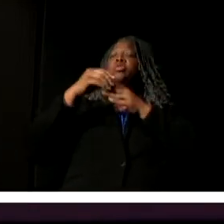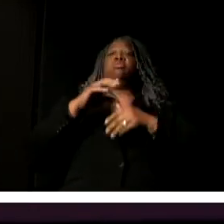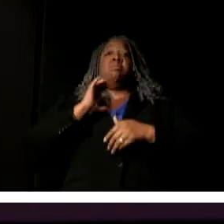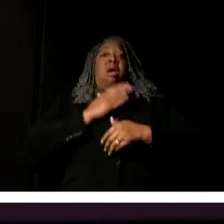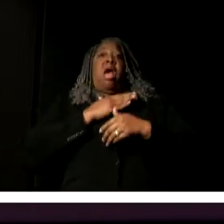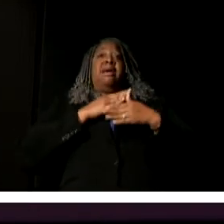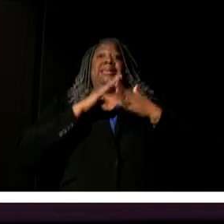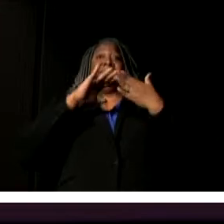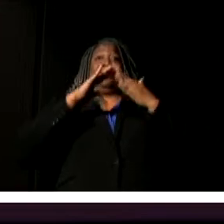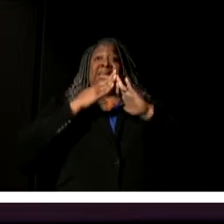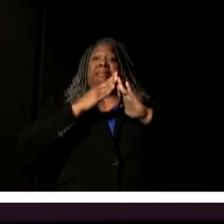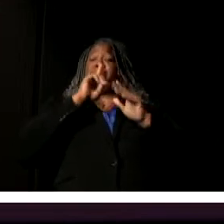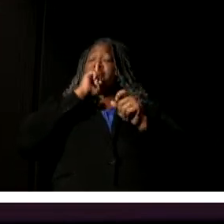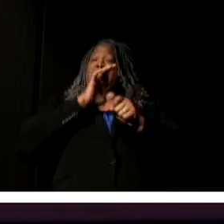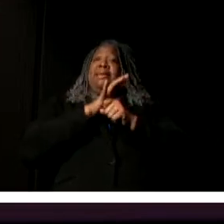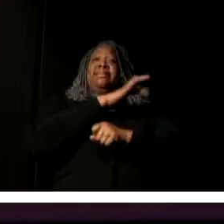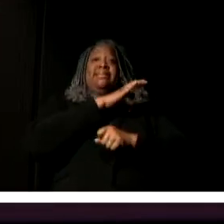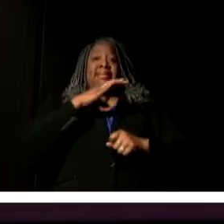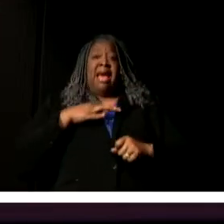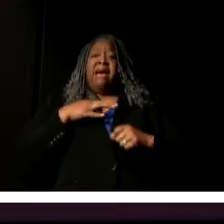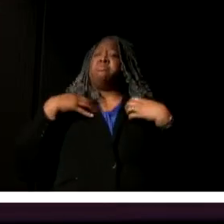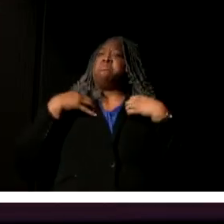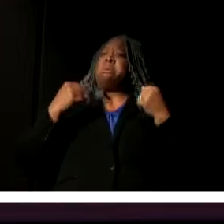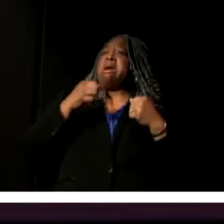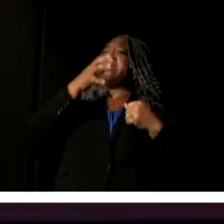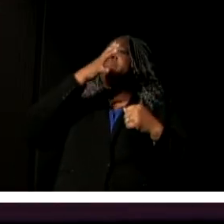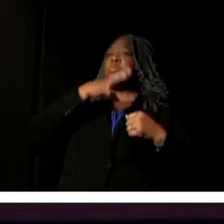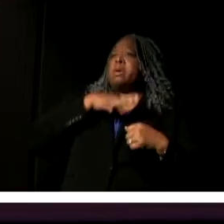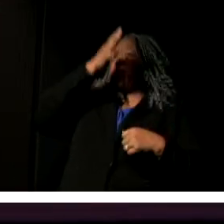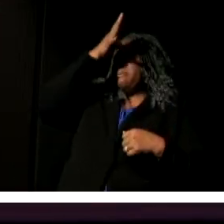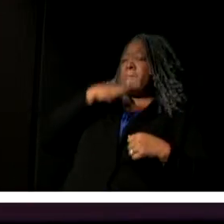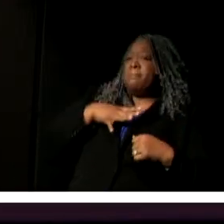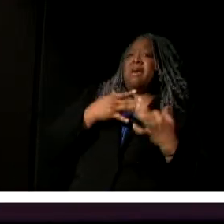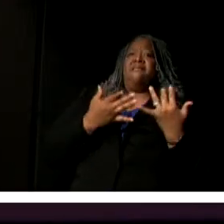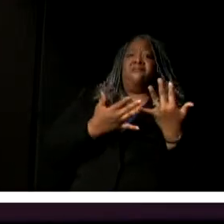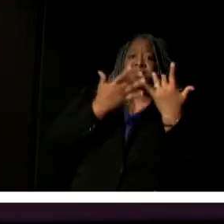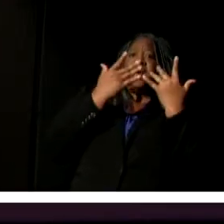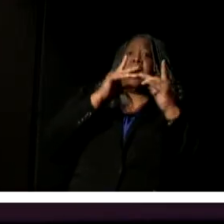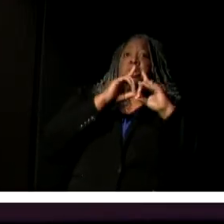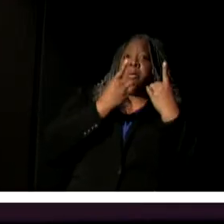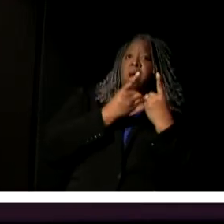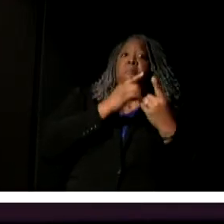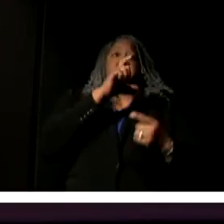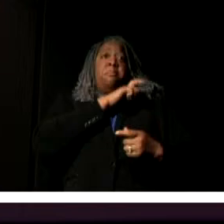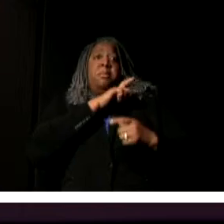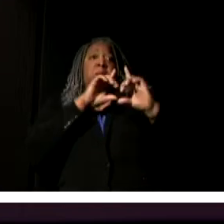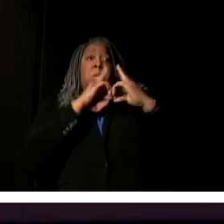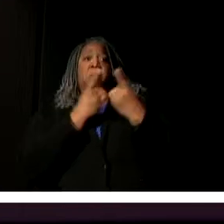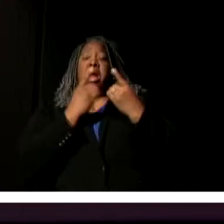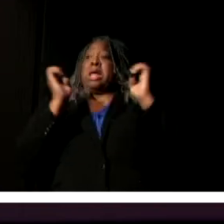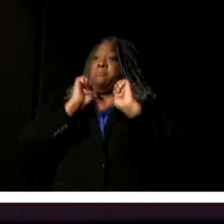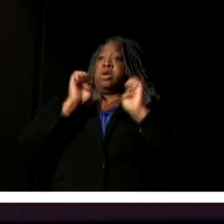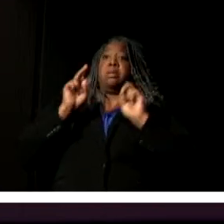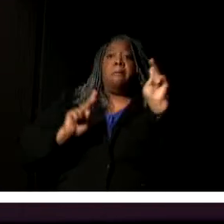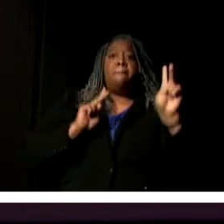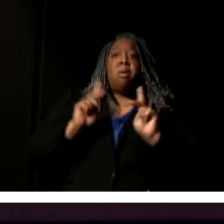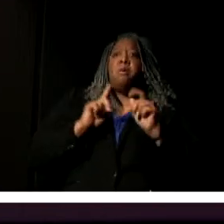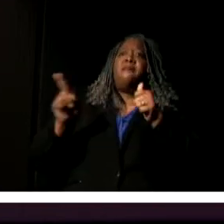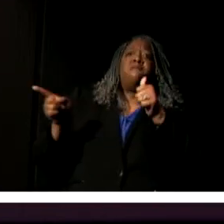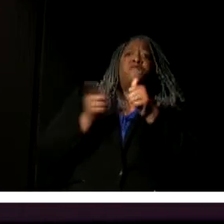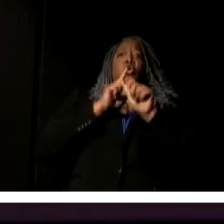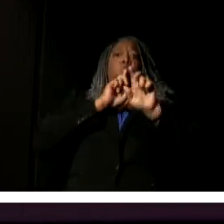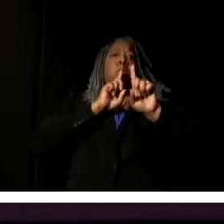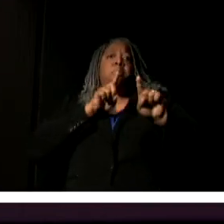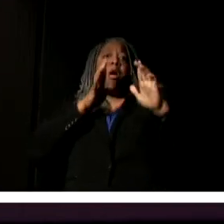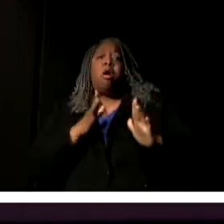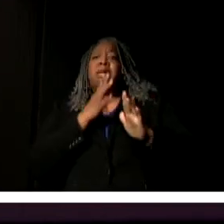city's dedicated staff, the brave men and women of our police and fire departments, emergency personnel, first responders, and each